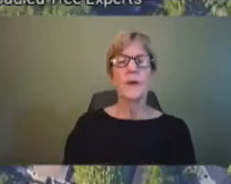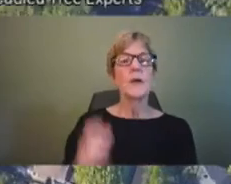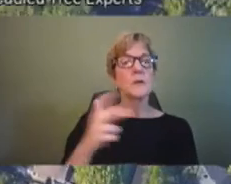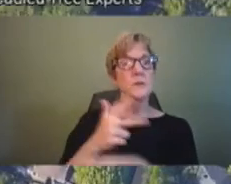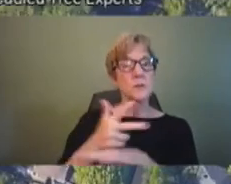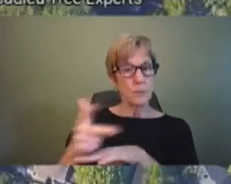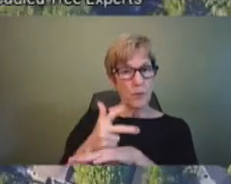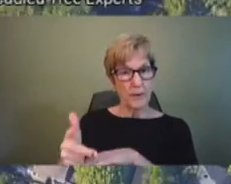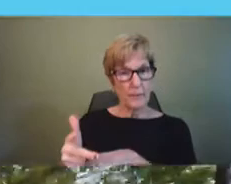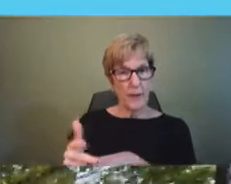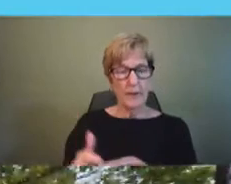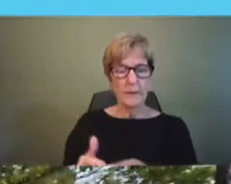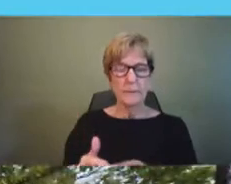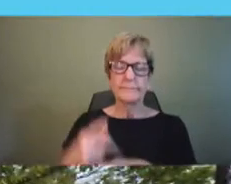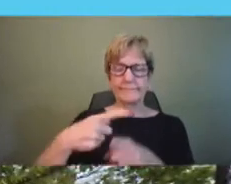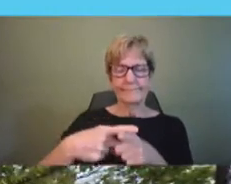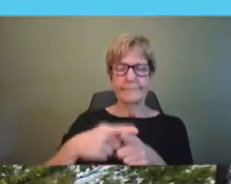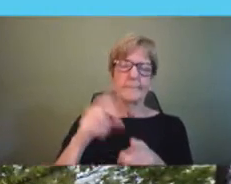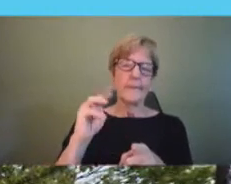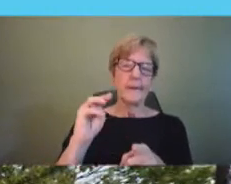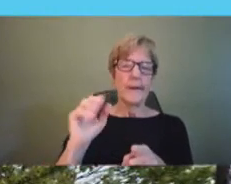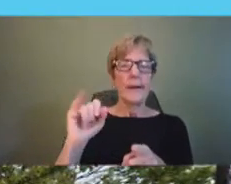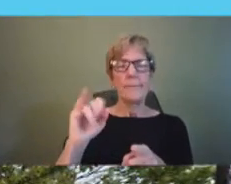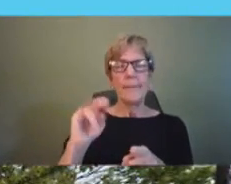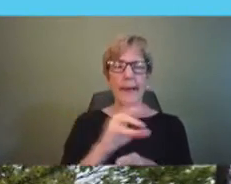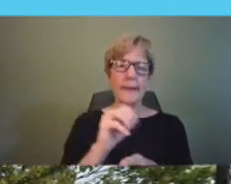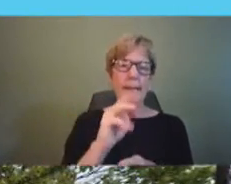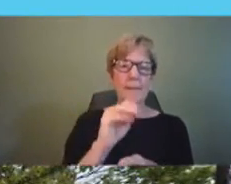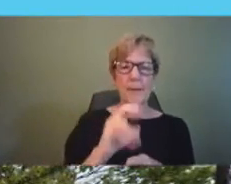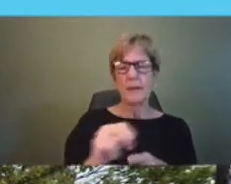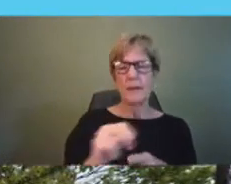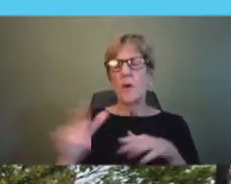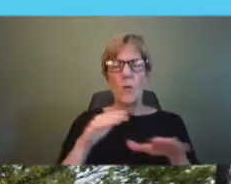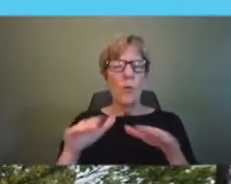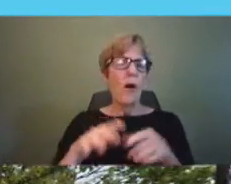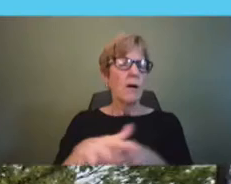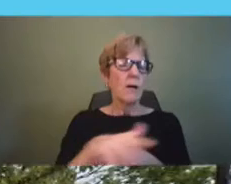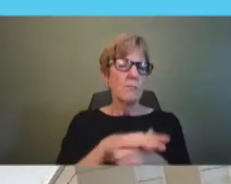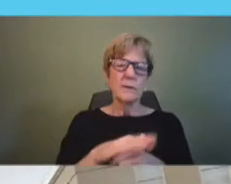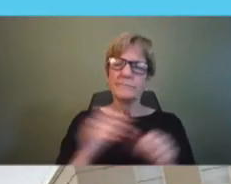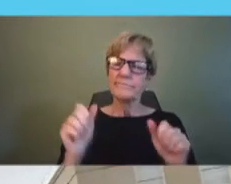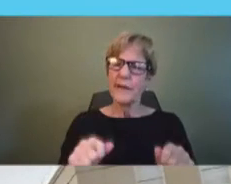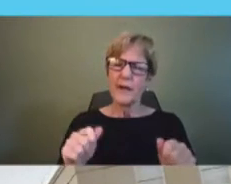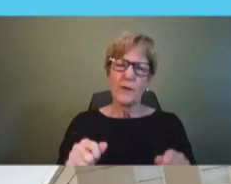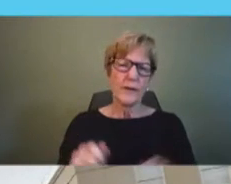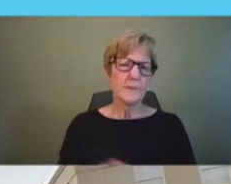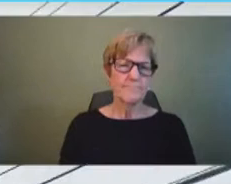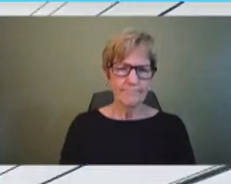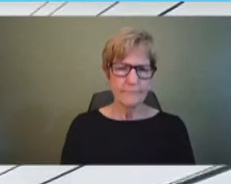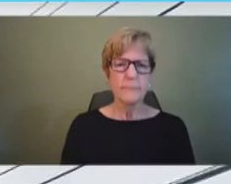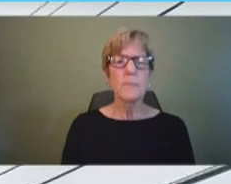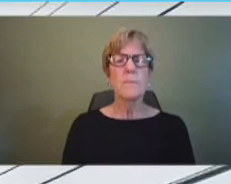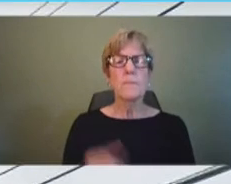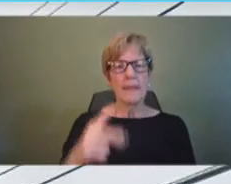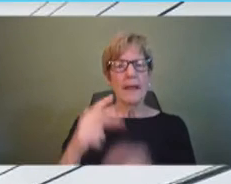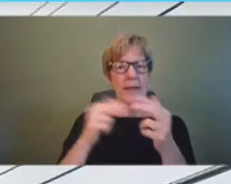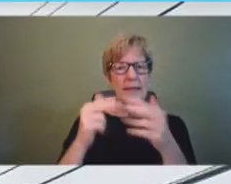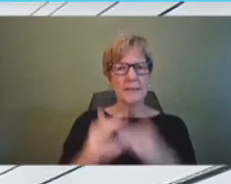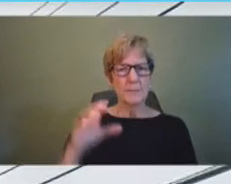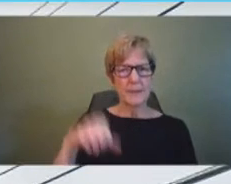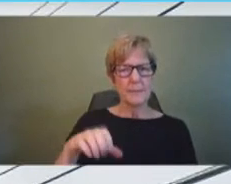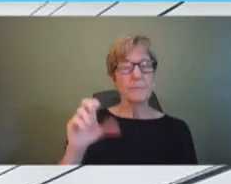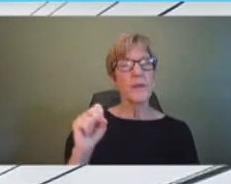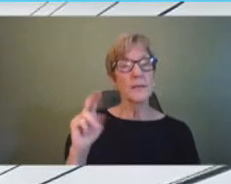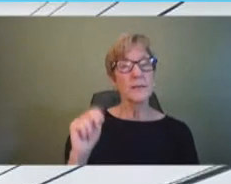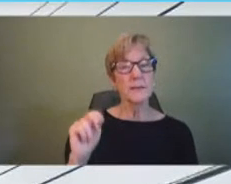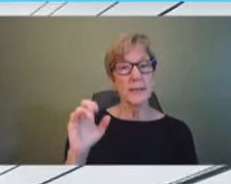of at the corner of Main in main of one of the most walkable areas of the city there is the existing building um suncap has